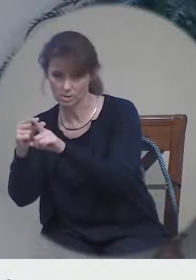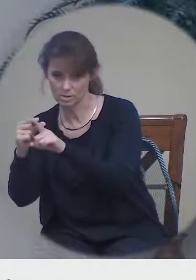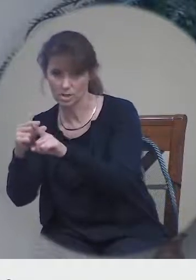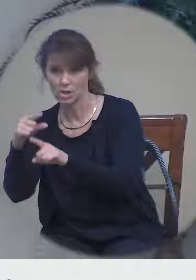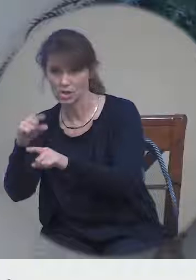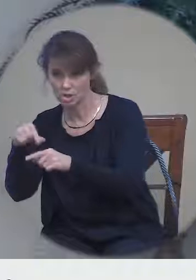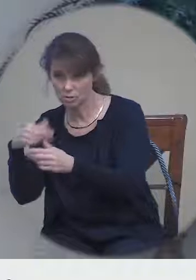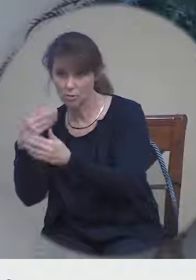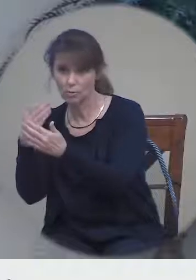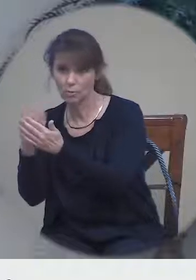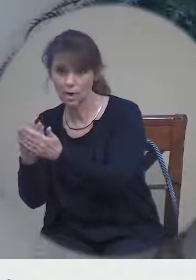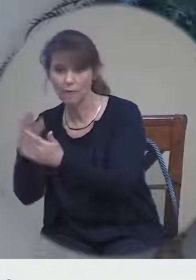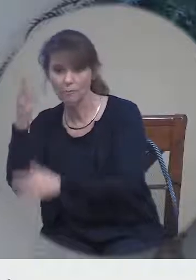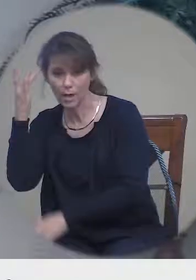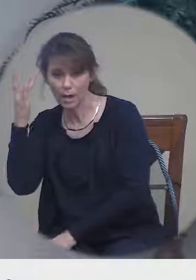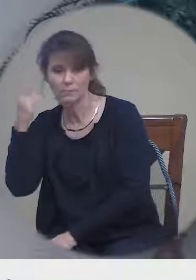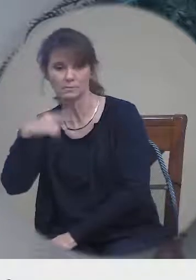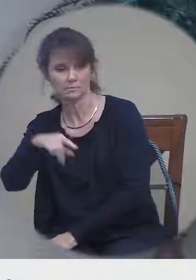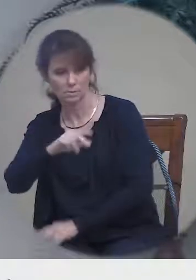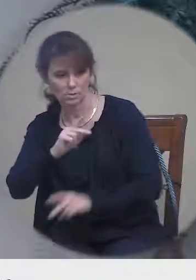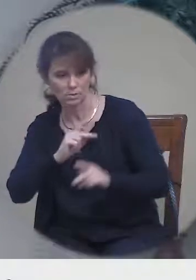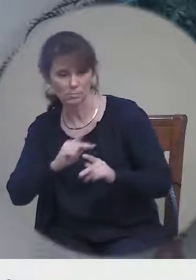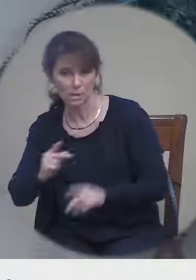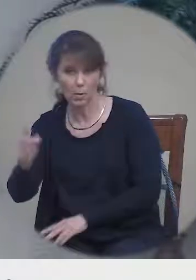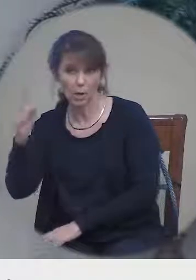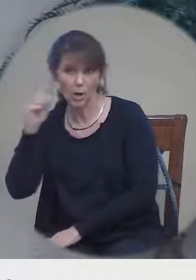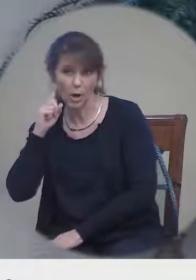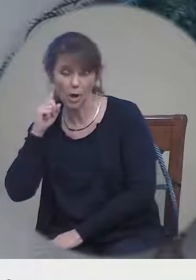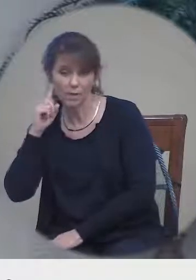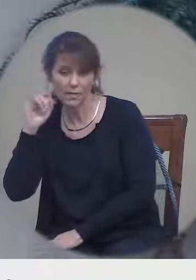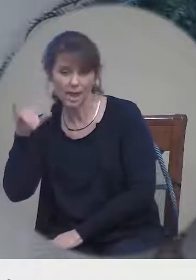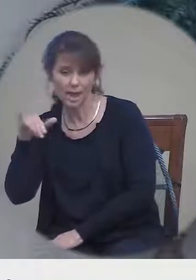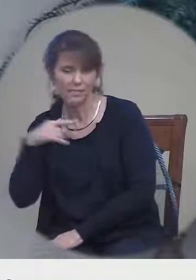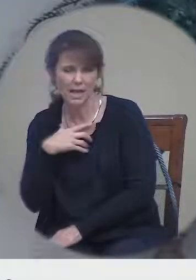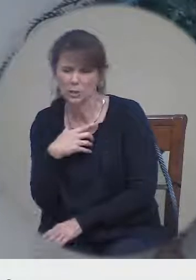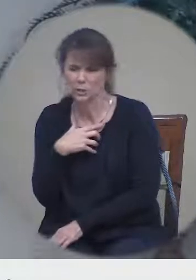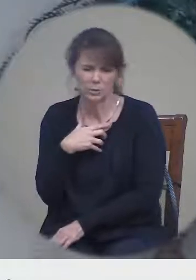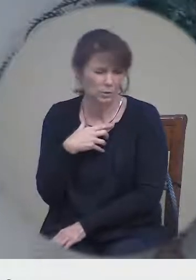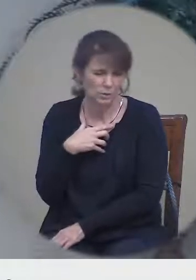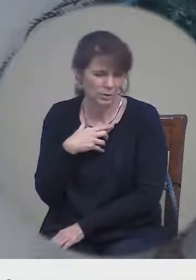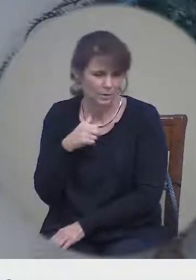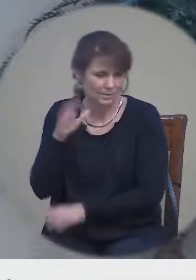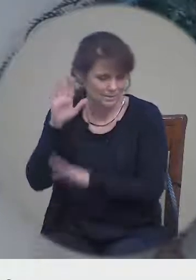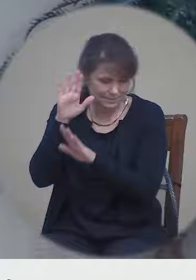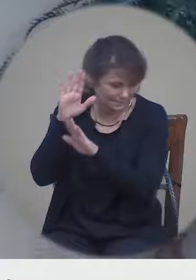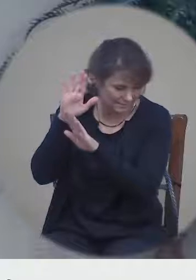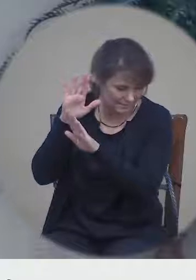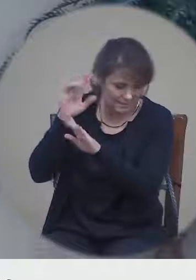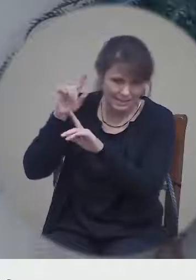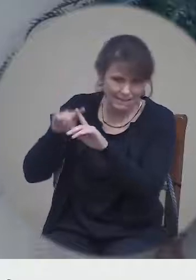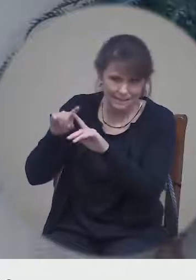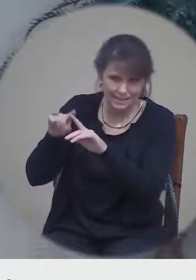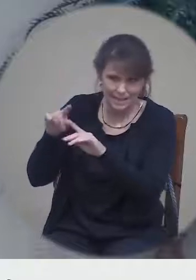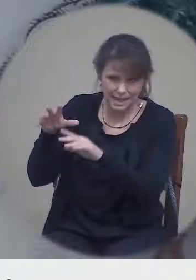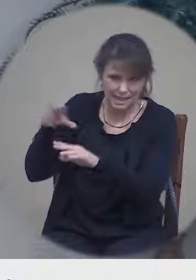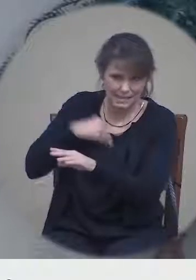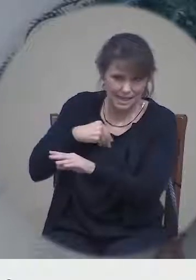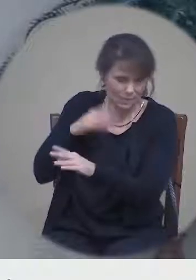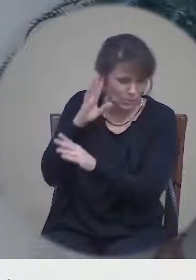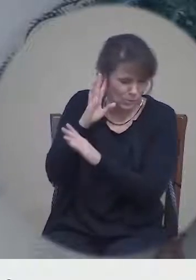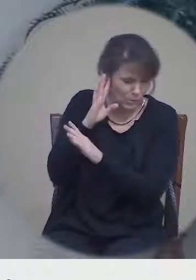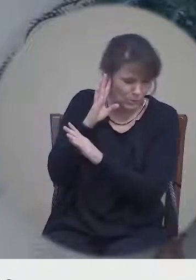who heard begged that the word should not be spoken to them anymore. They couldn't endure it, what was